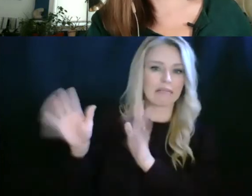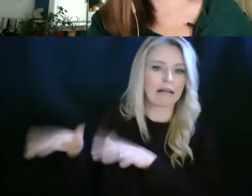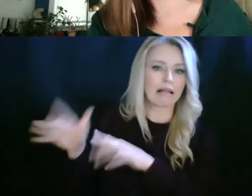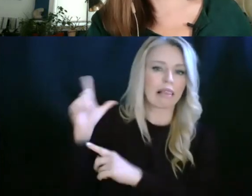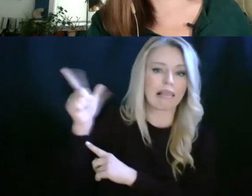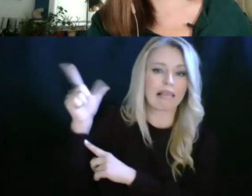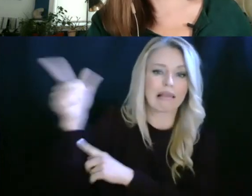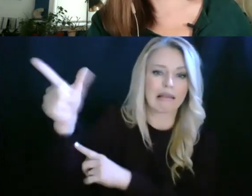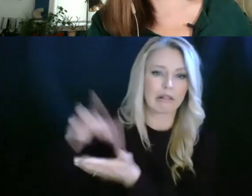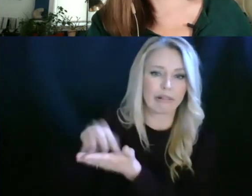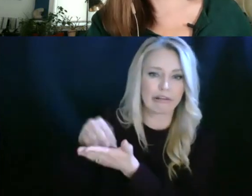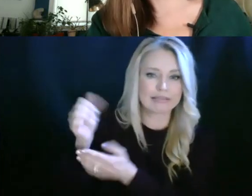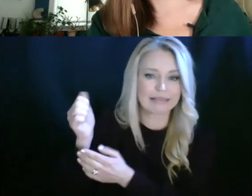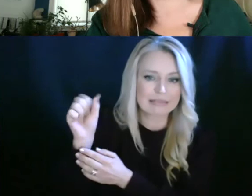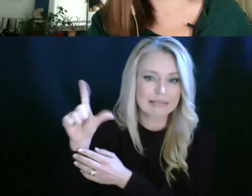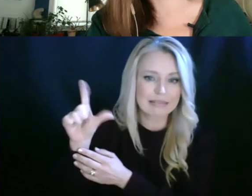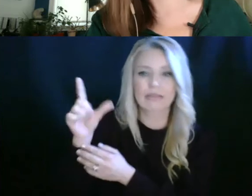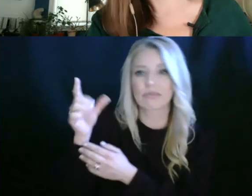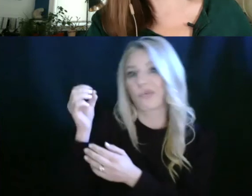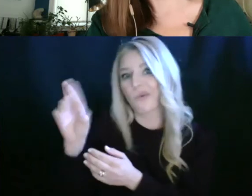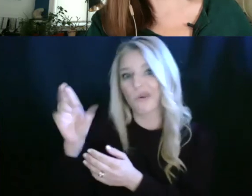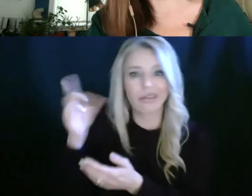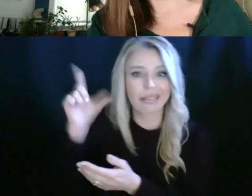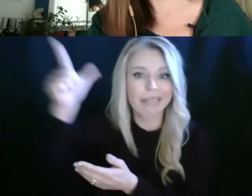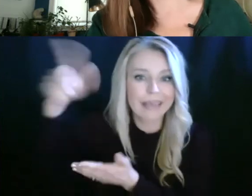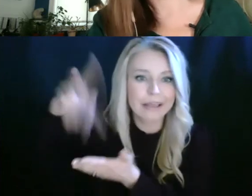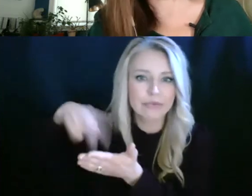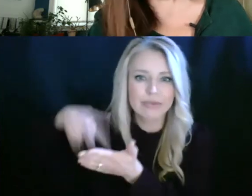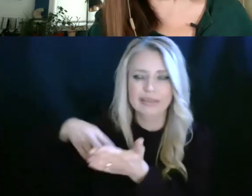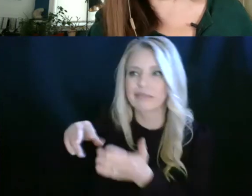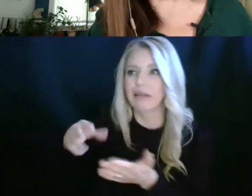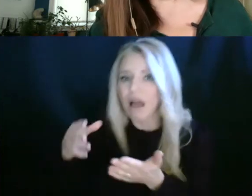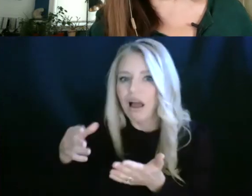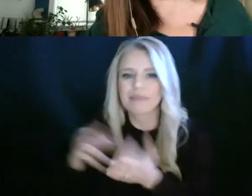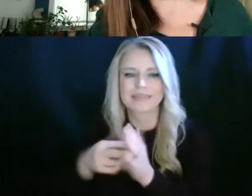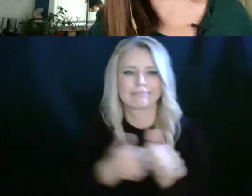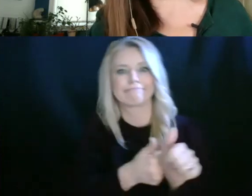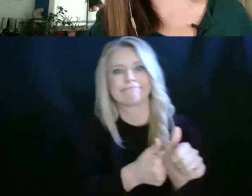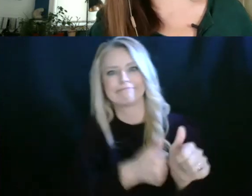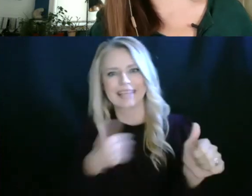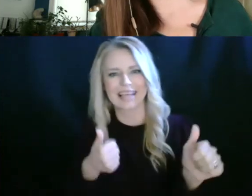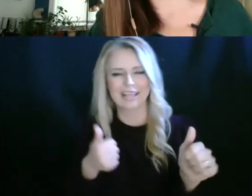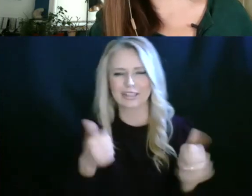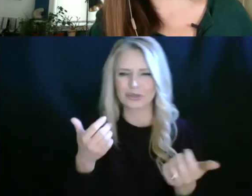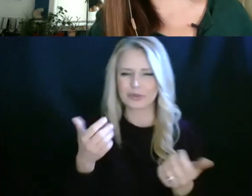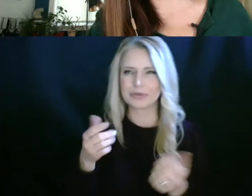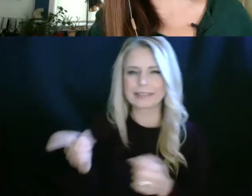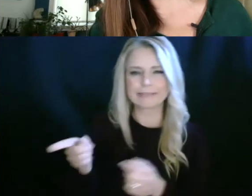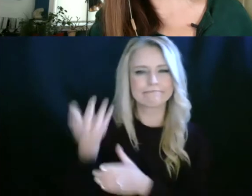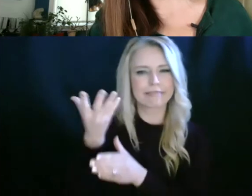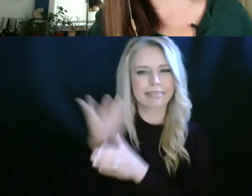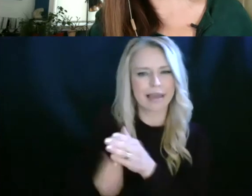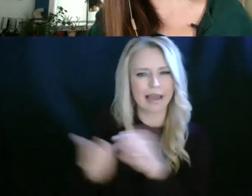they without language? Were they language deprived? Did they learn ASL as a late language learner? And